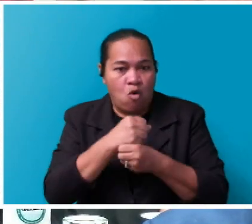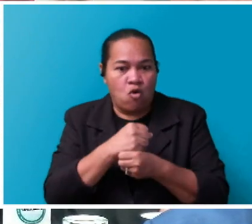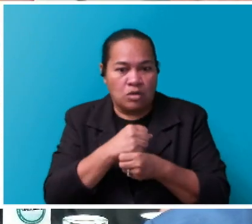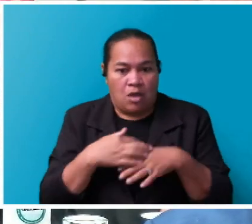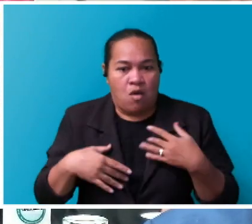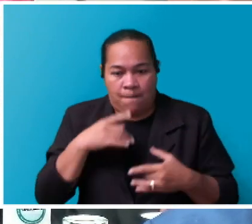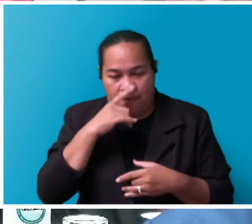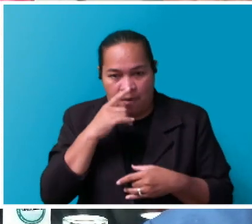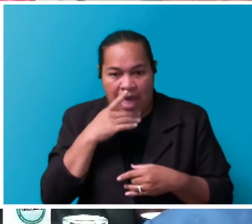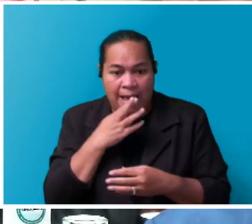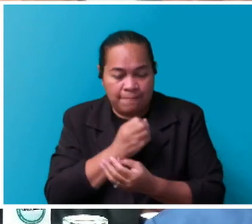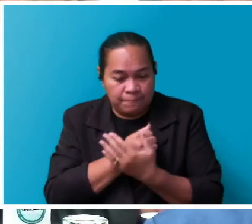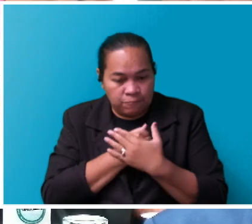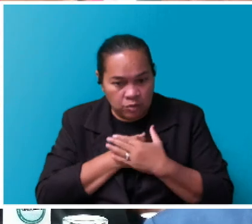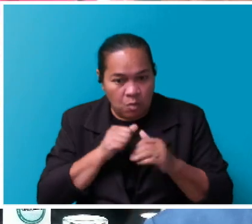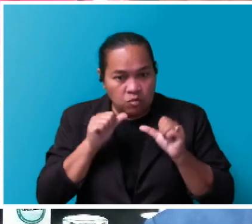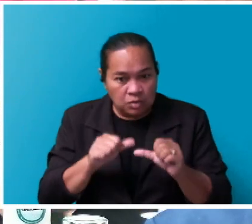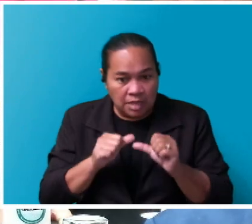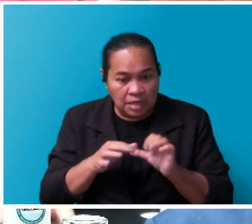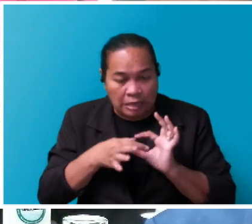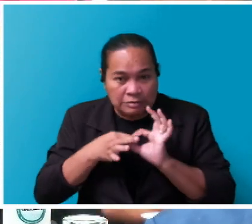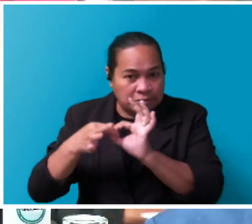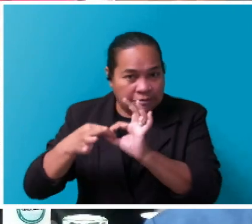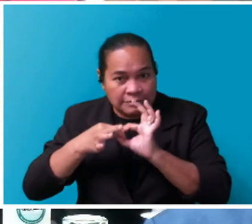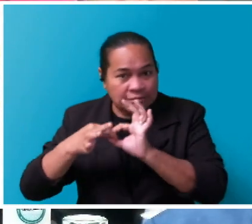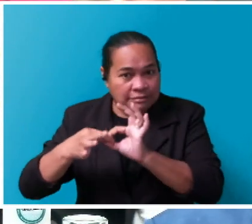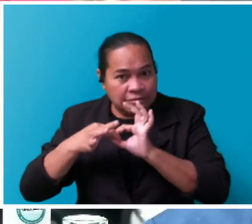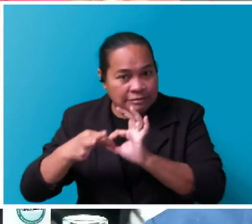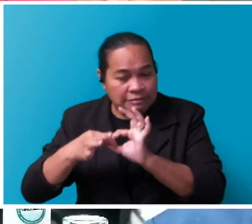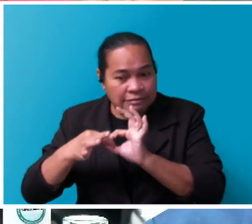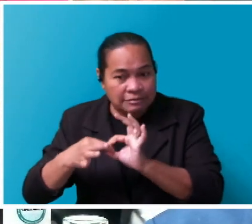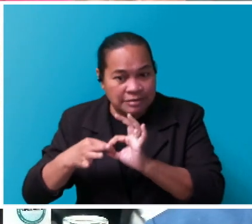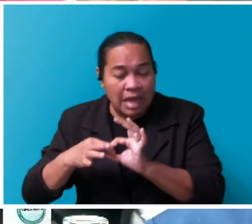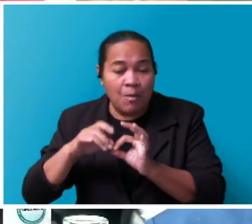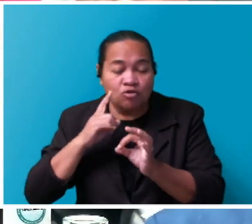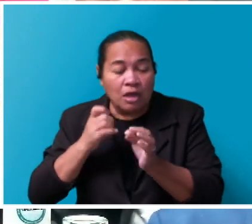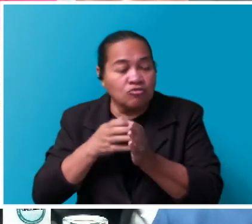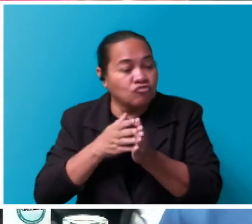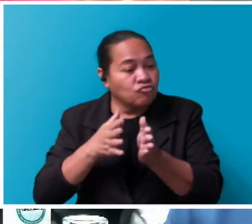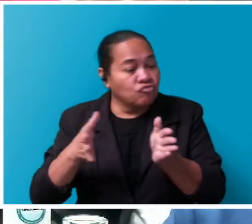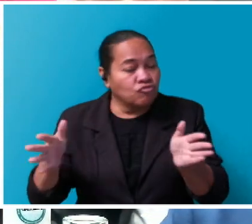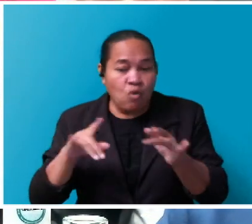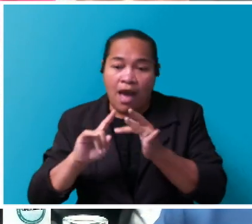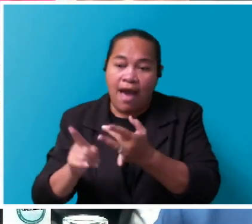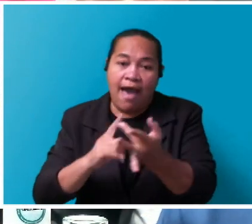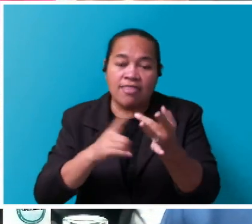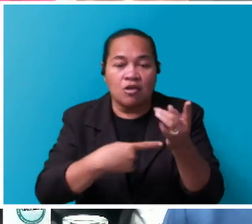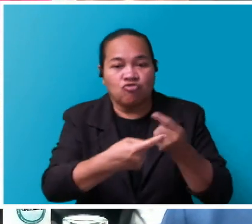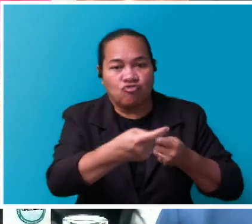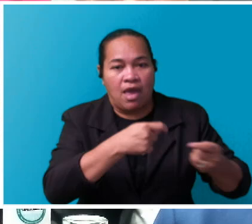preserve the integrity of our bilateral trade ties whilst broadening out further trade